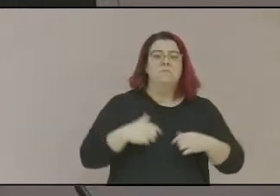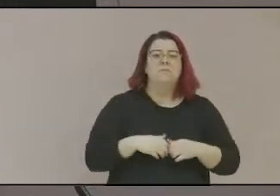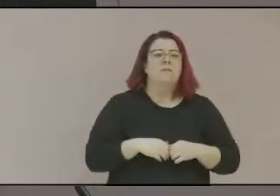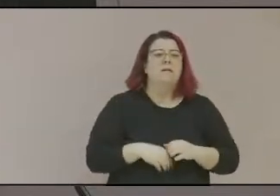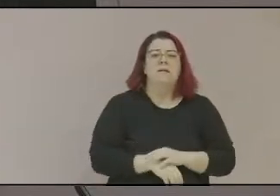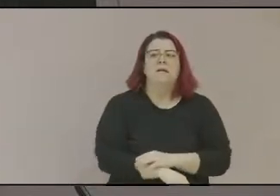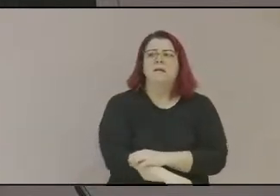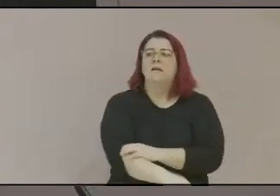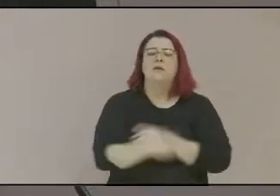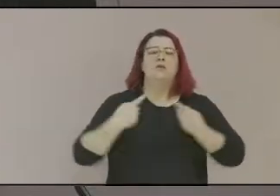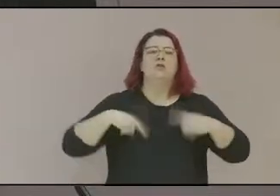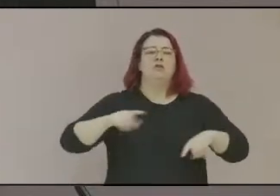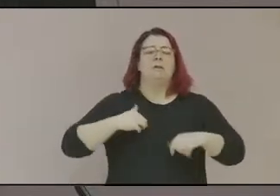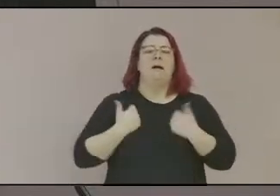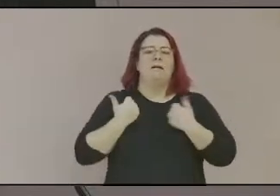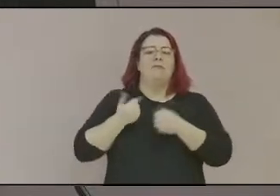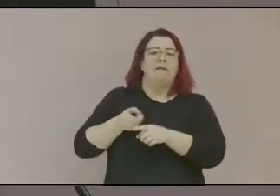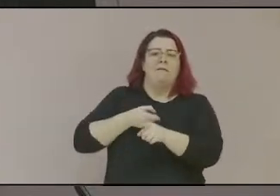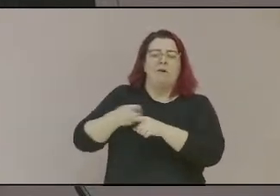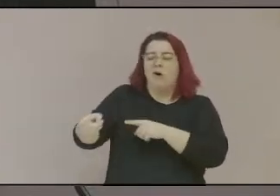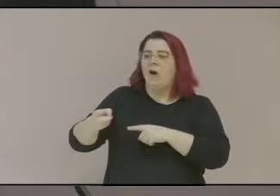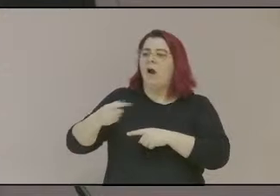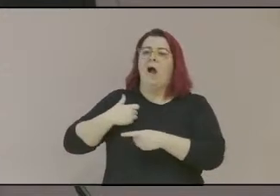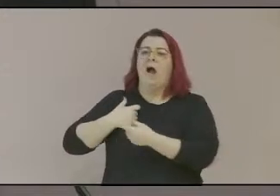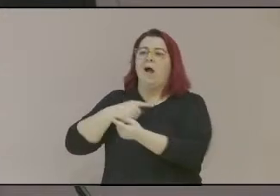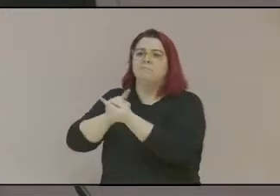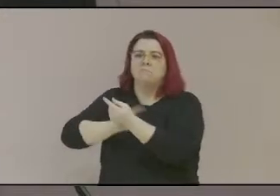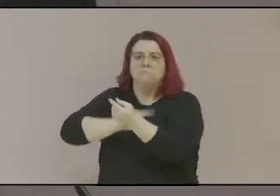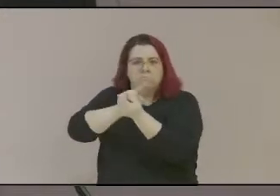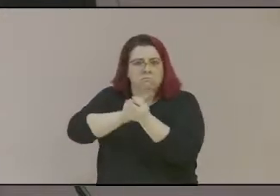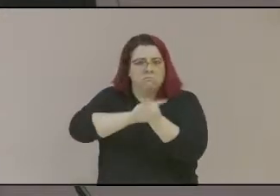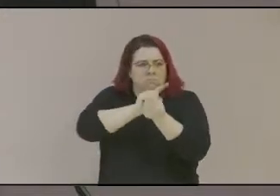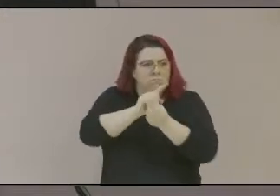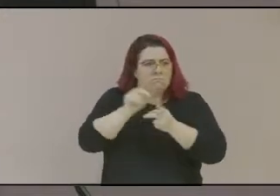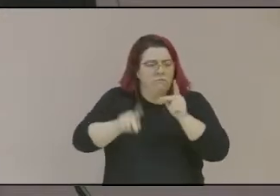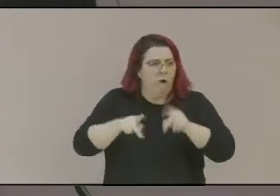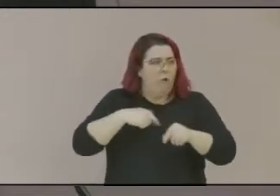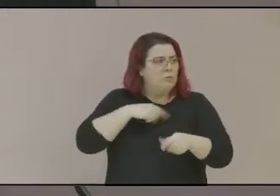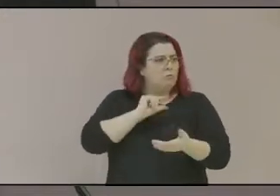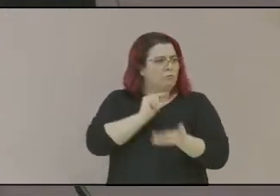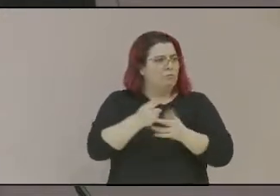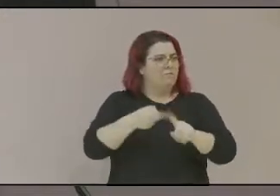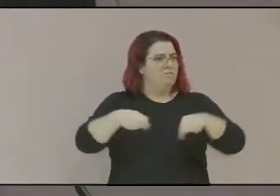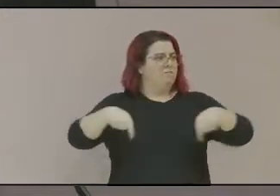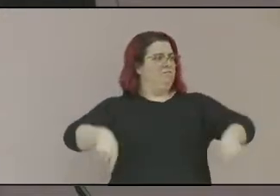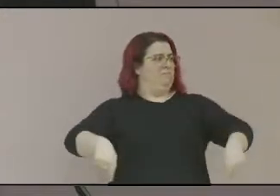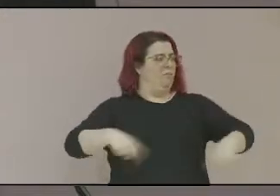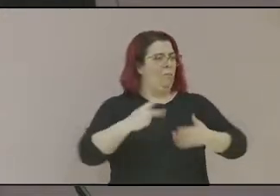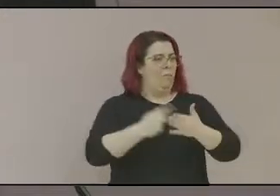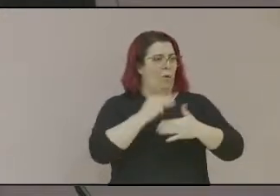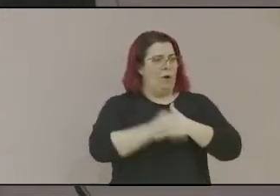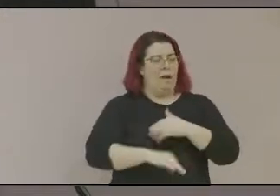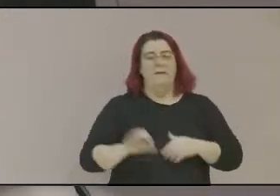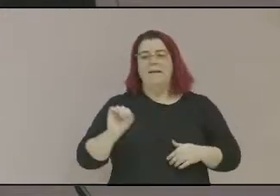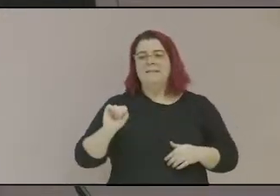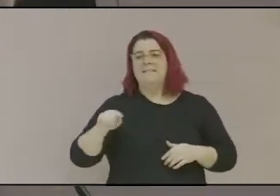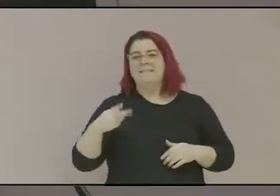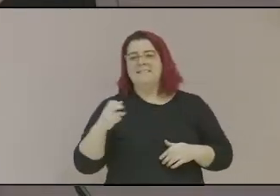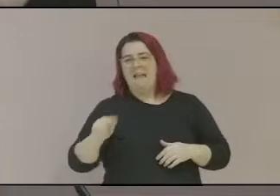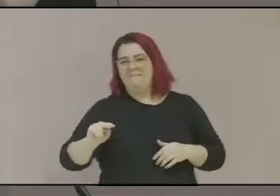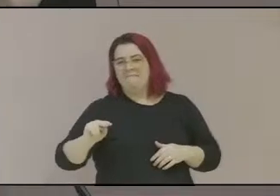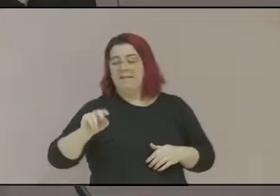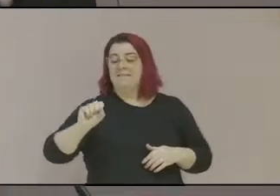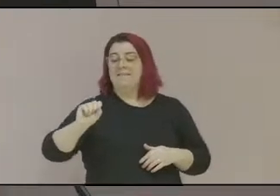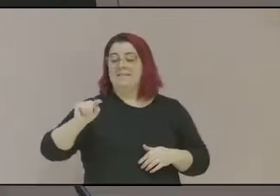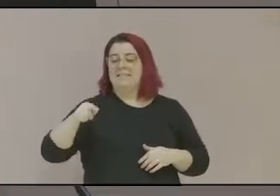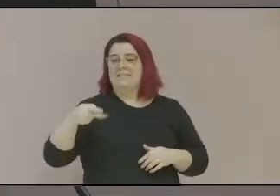stage of my career, I've run into alums from this program. I'll give a shout out to Steph Dick if she ever watches this on,